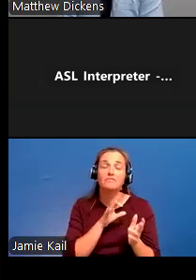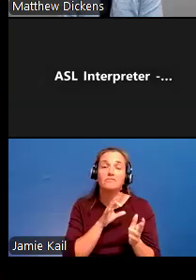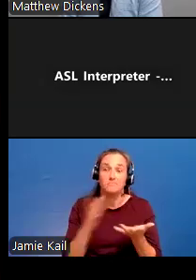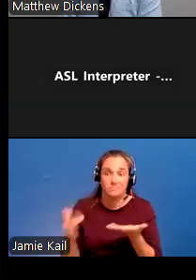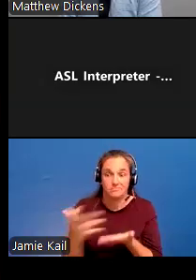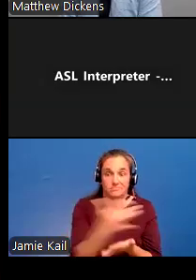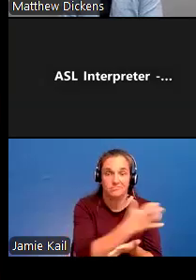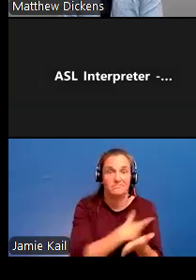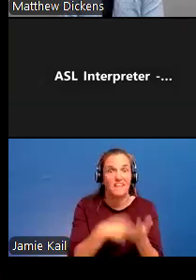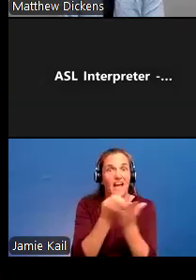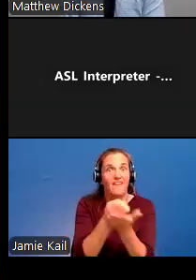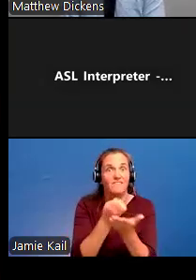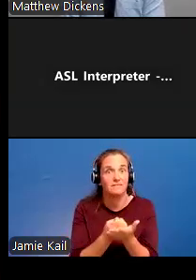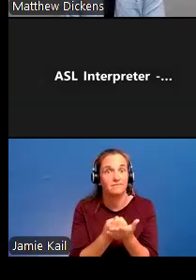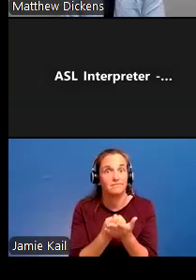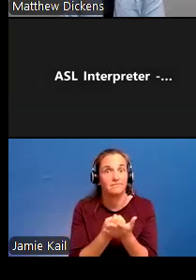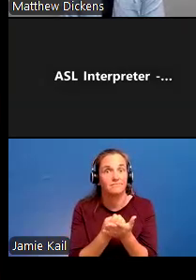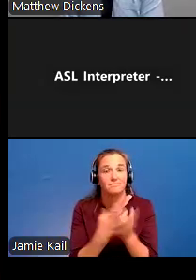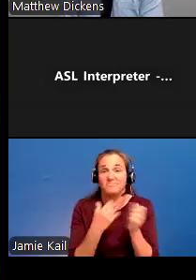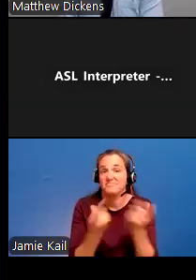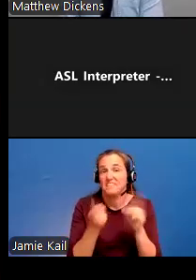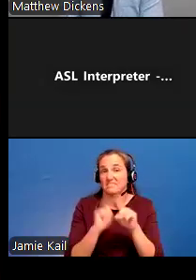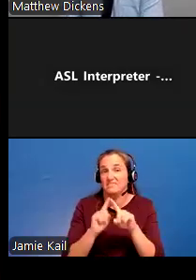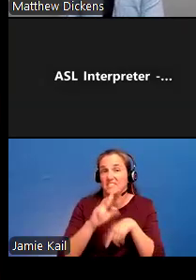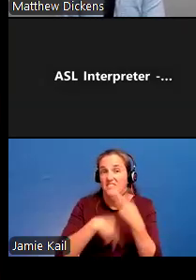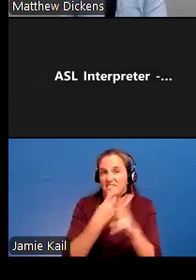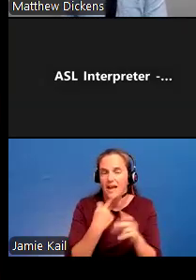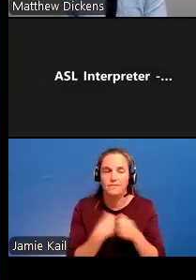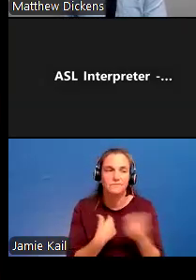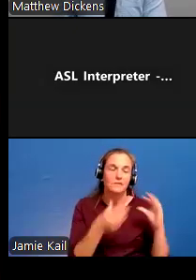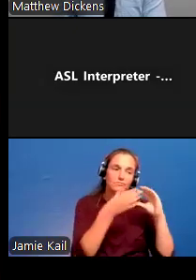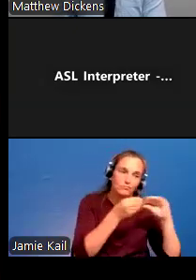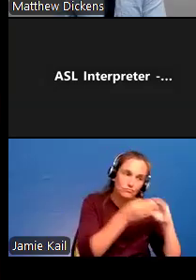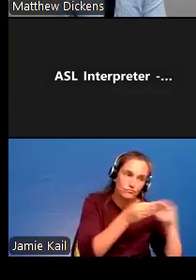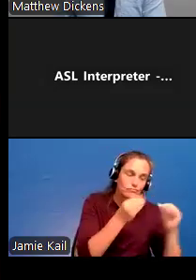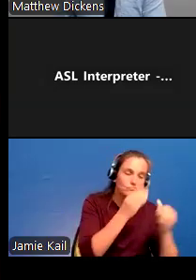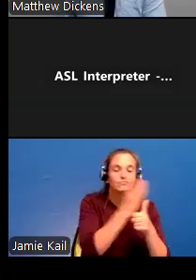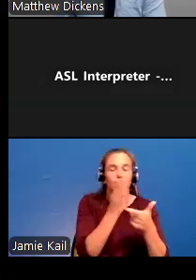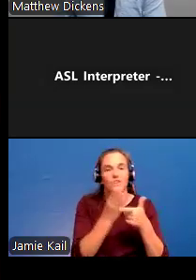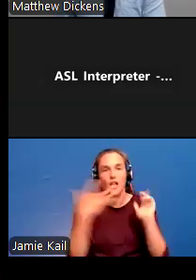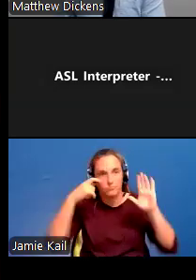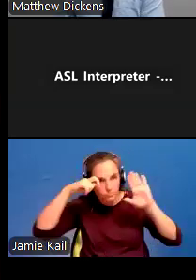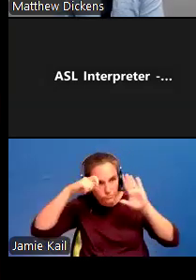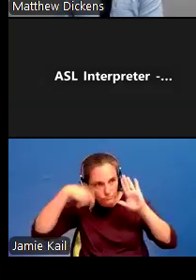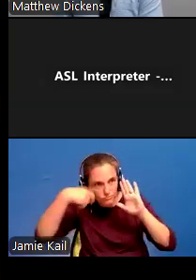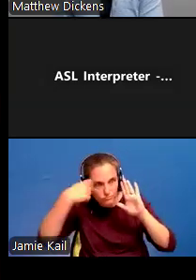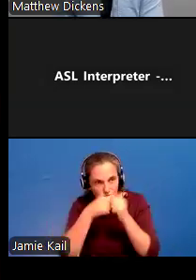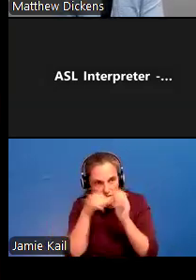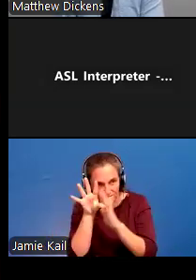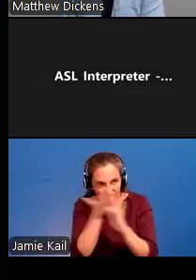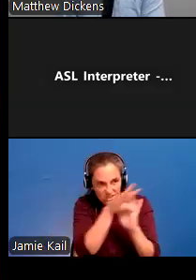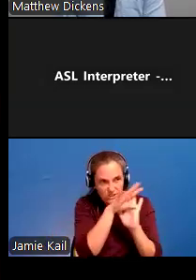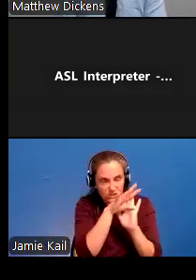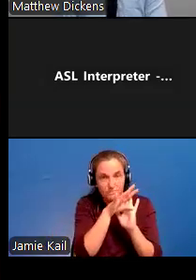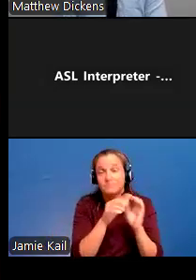evidence, right? This can come in many forms. It can be testimonial, documentary. We make